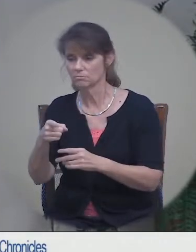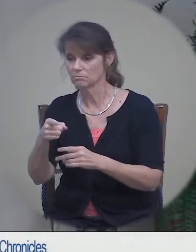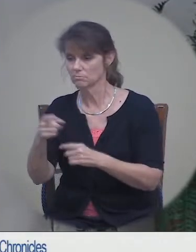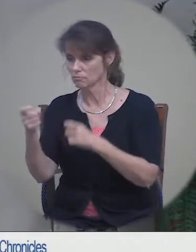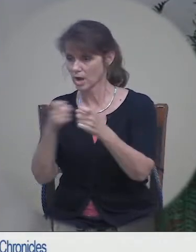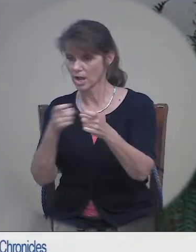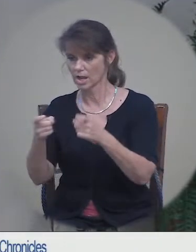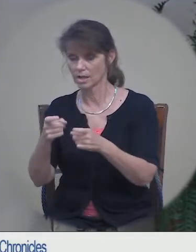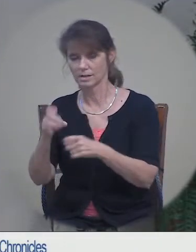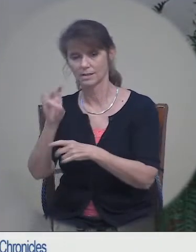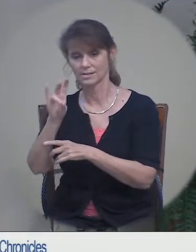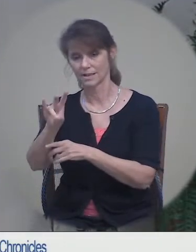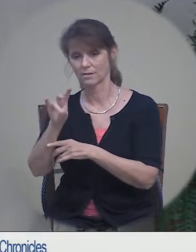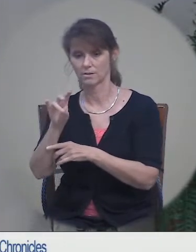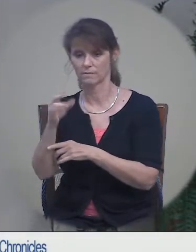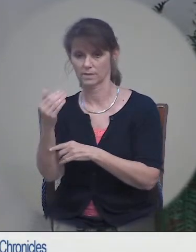715.